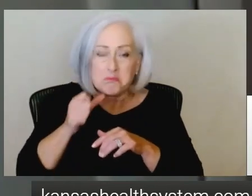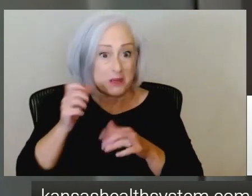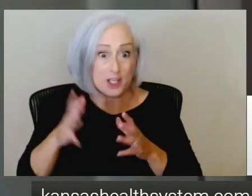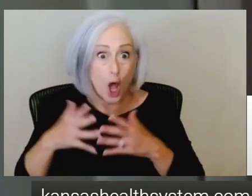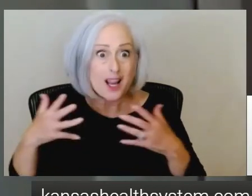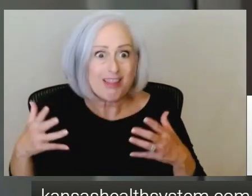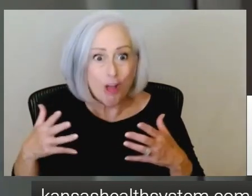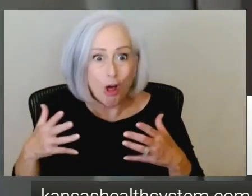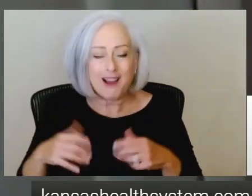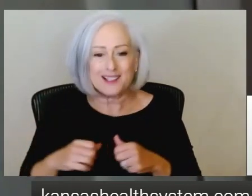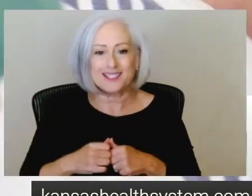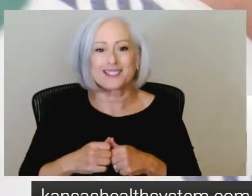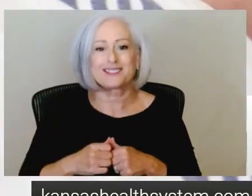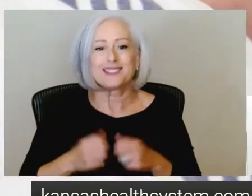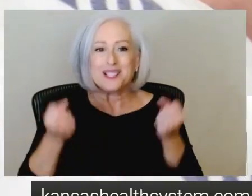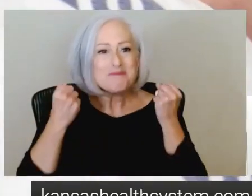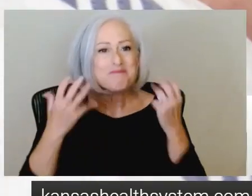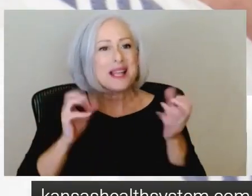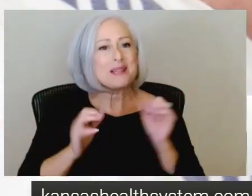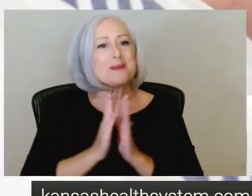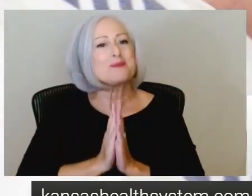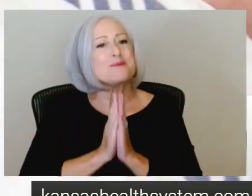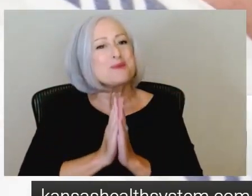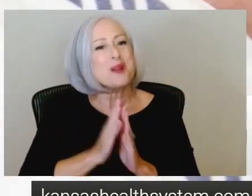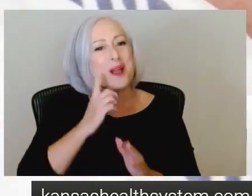a lot of people praying for me, and I know that